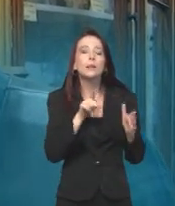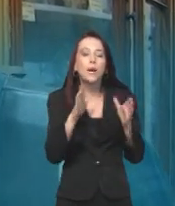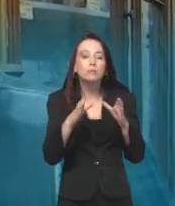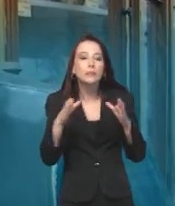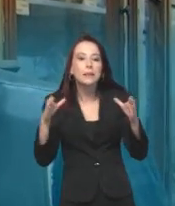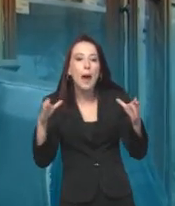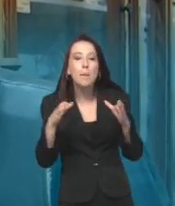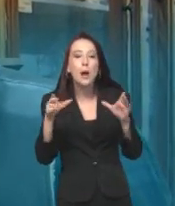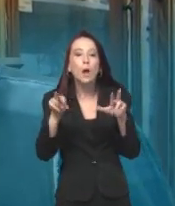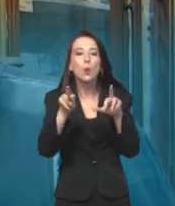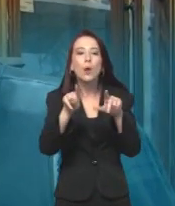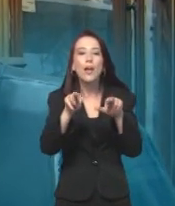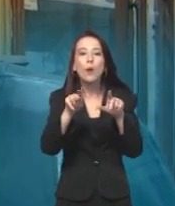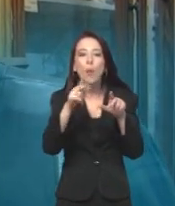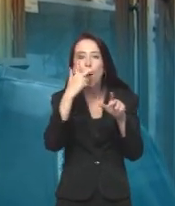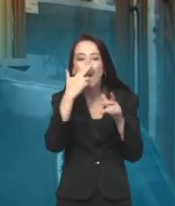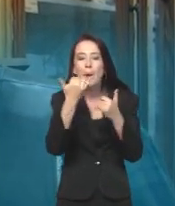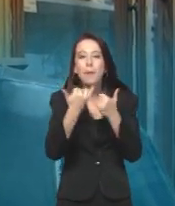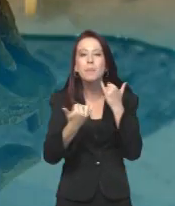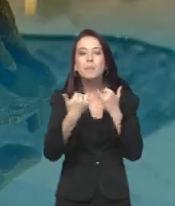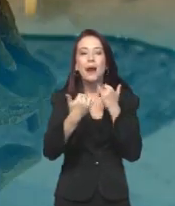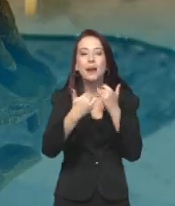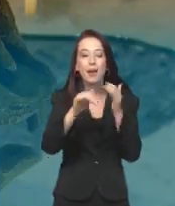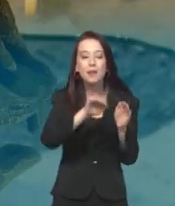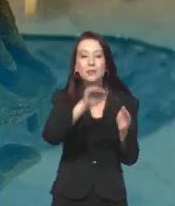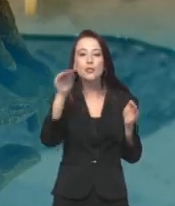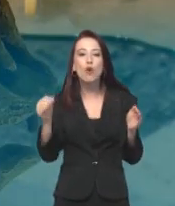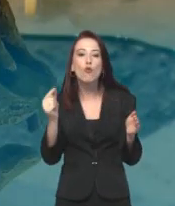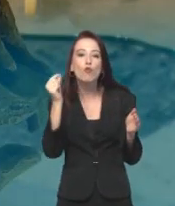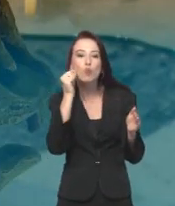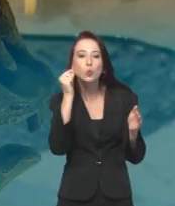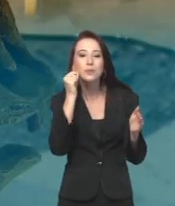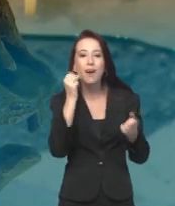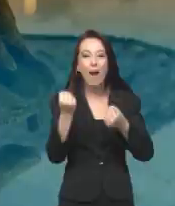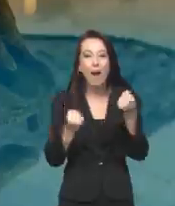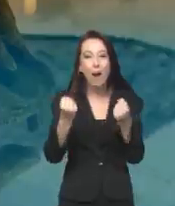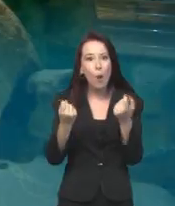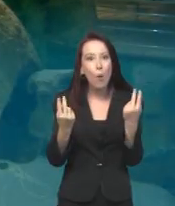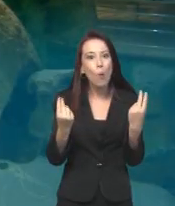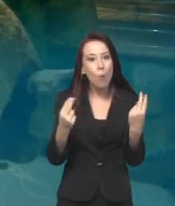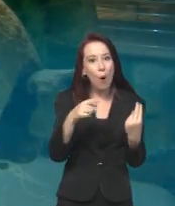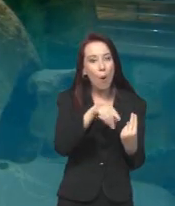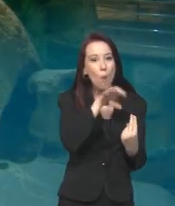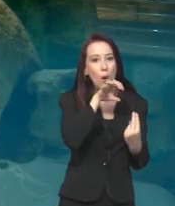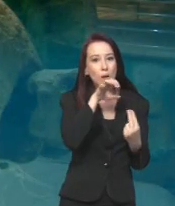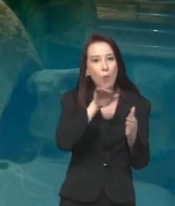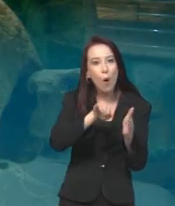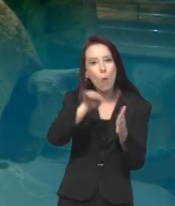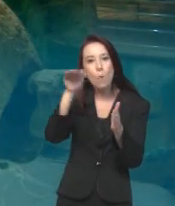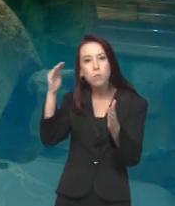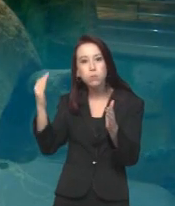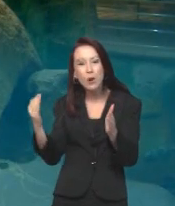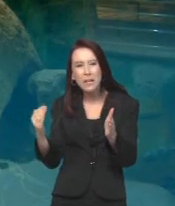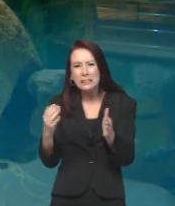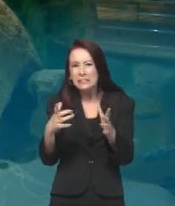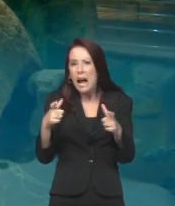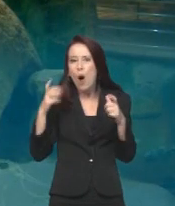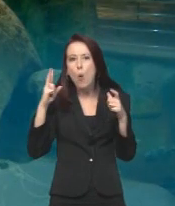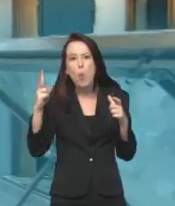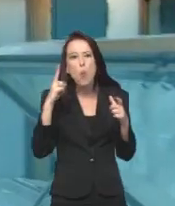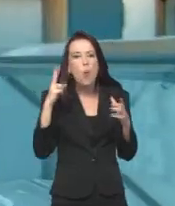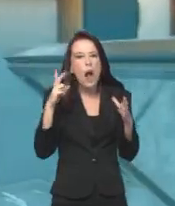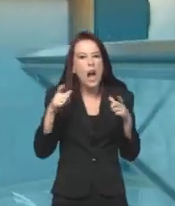had a shape like an old-fashioned Volkswagen and the same size. So it was quite a huge